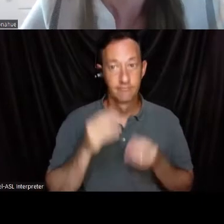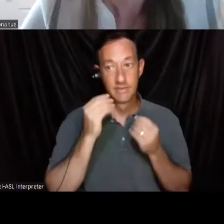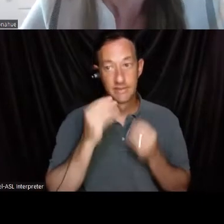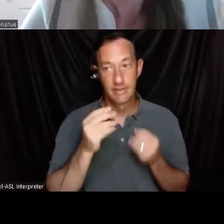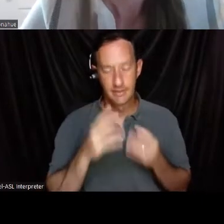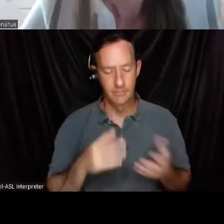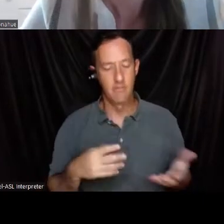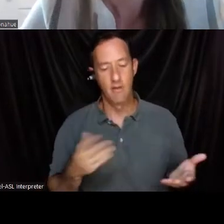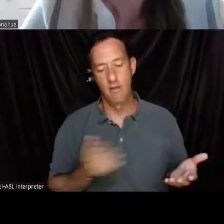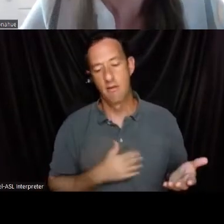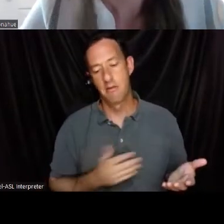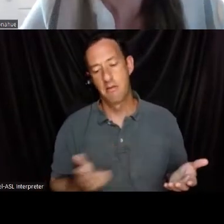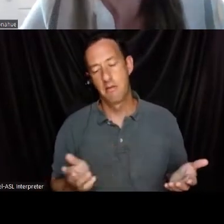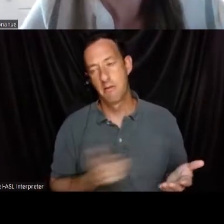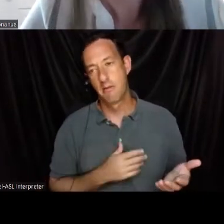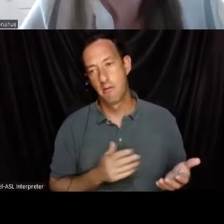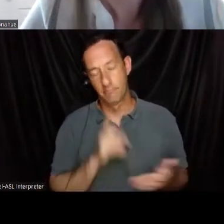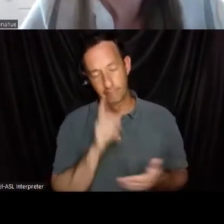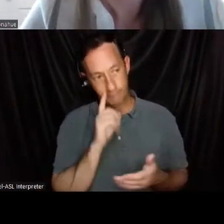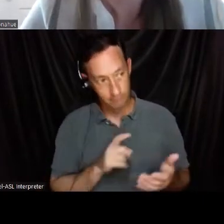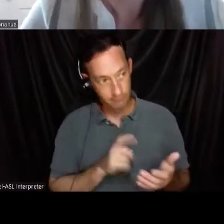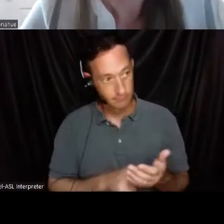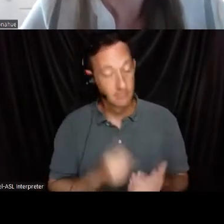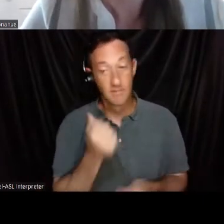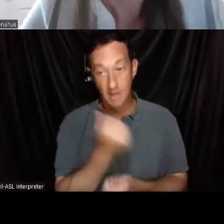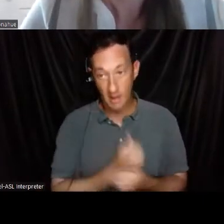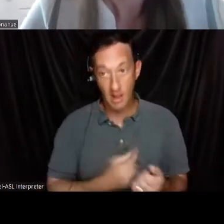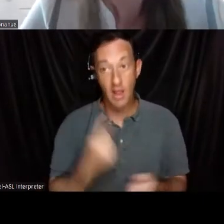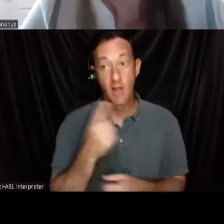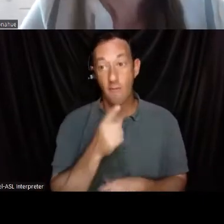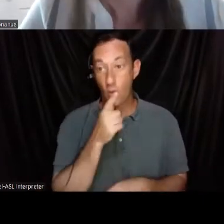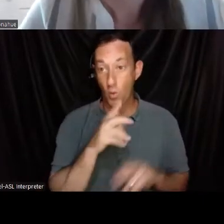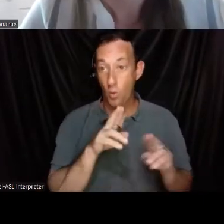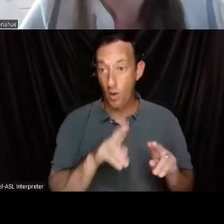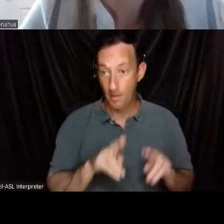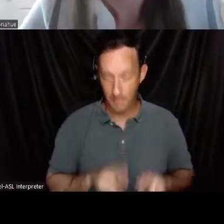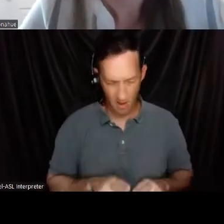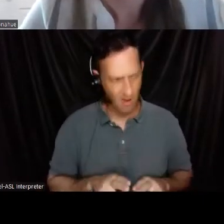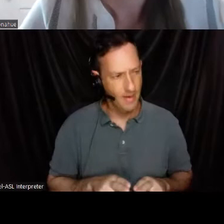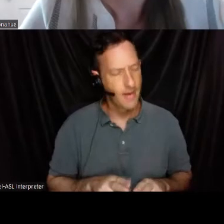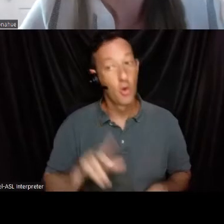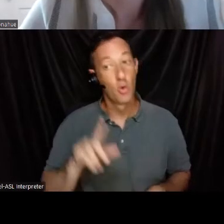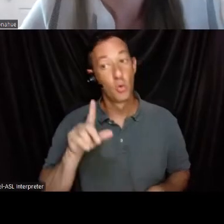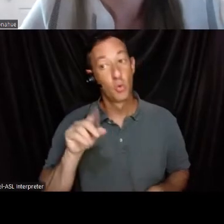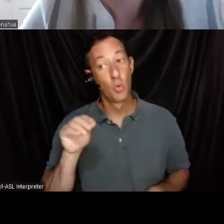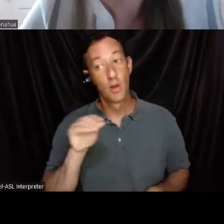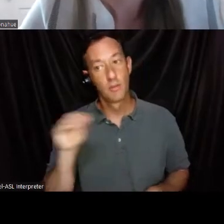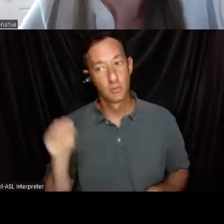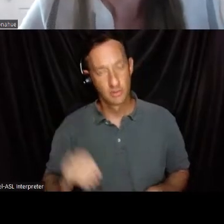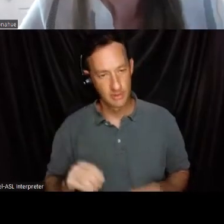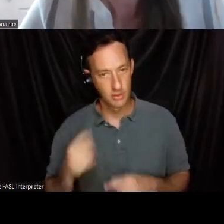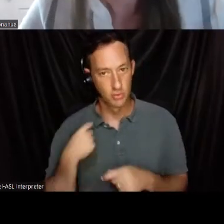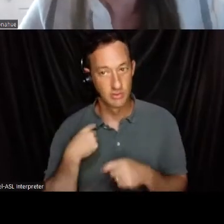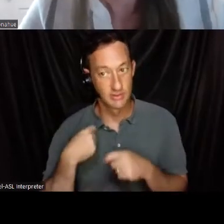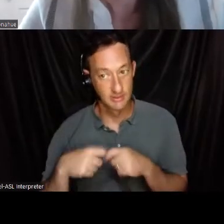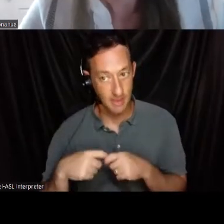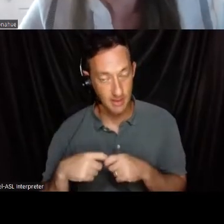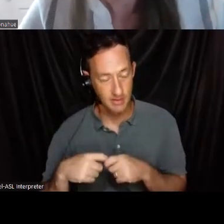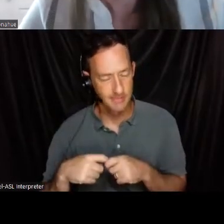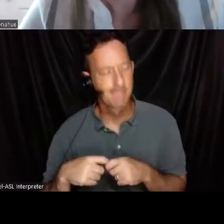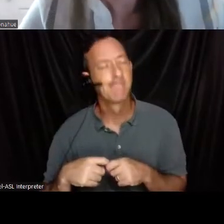that out of everybody who's applying to this property, 20% of the people are Hispanic, But